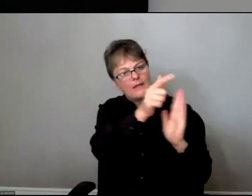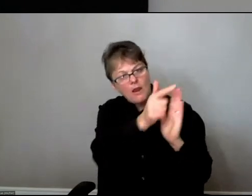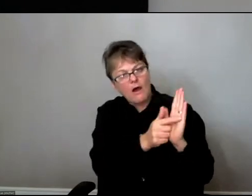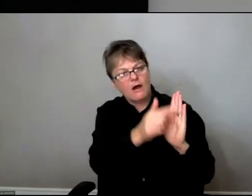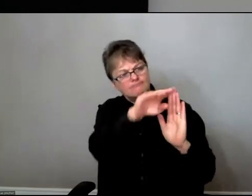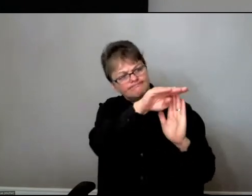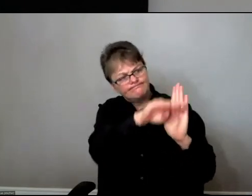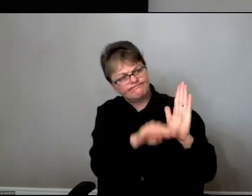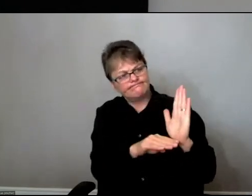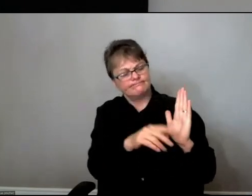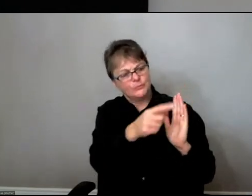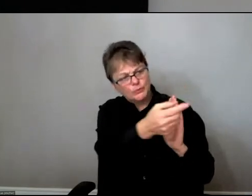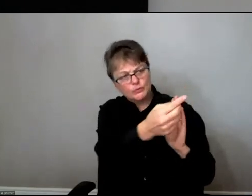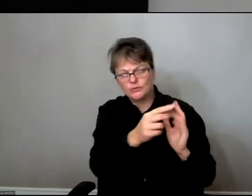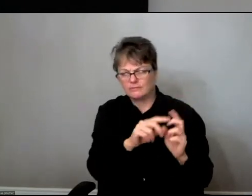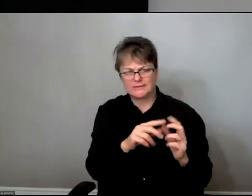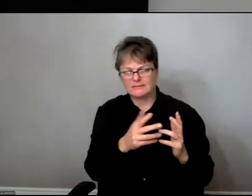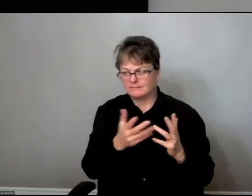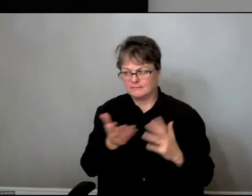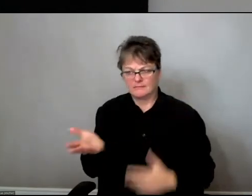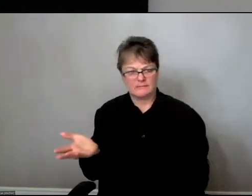justice for the victim here?